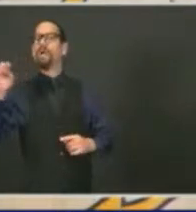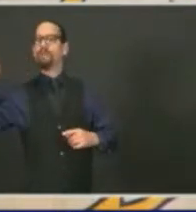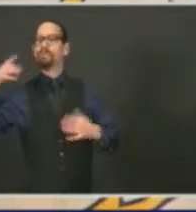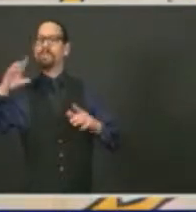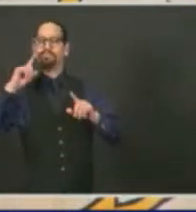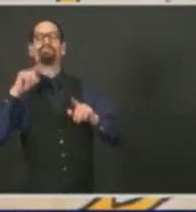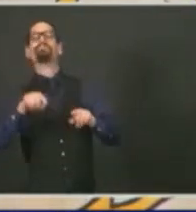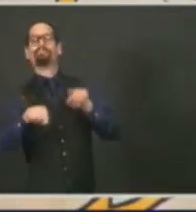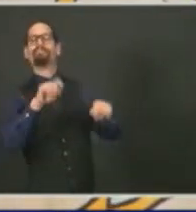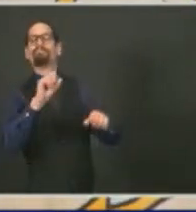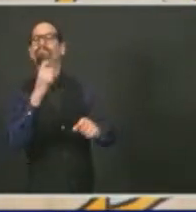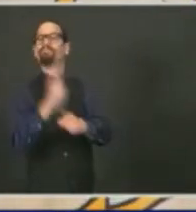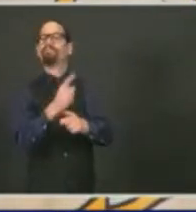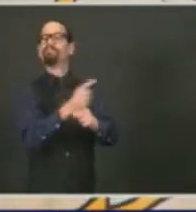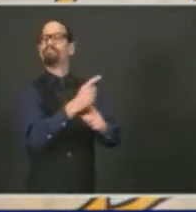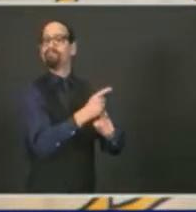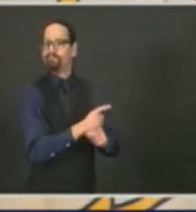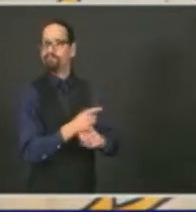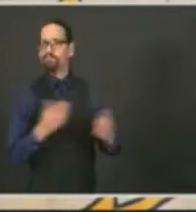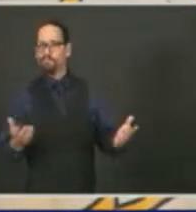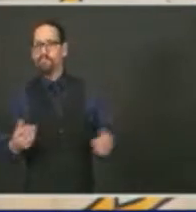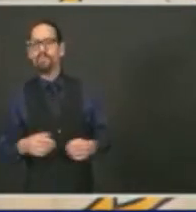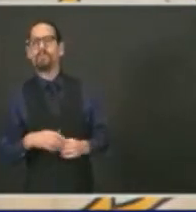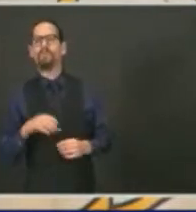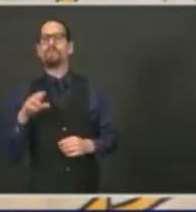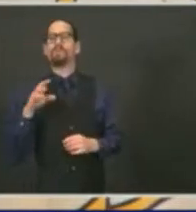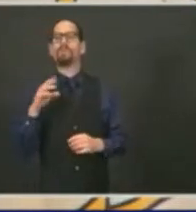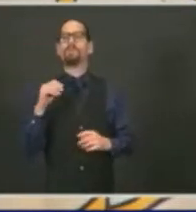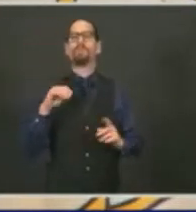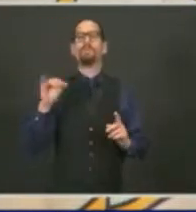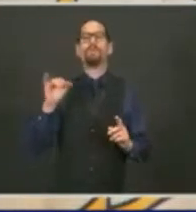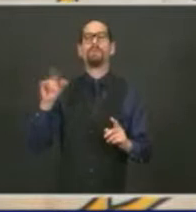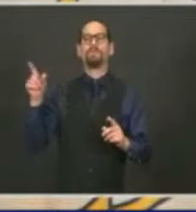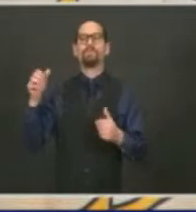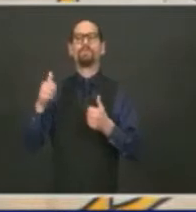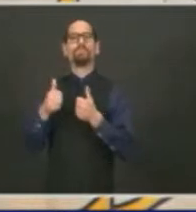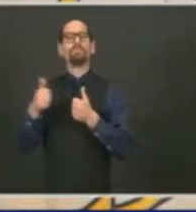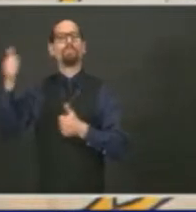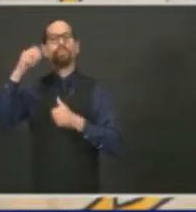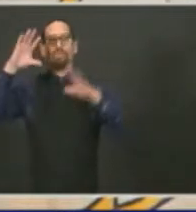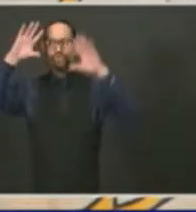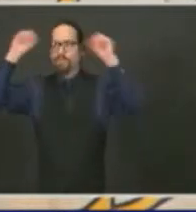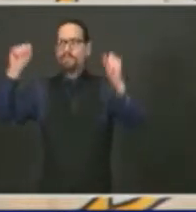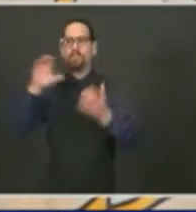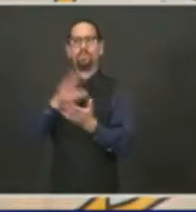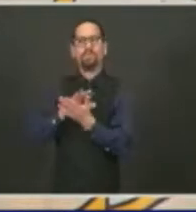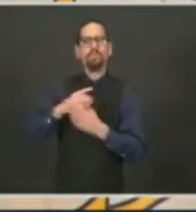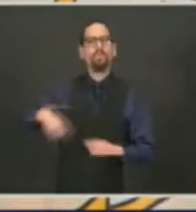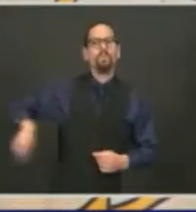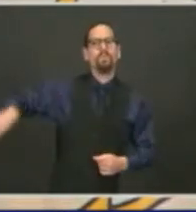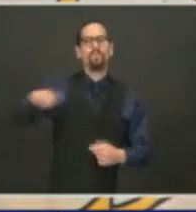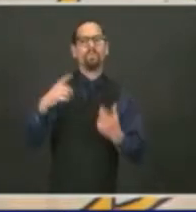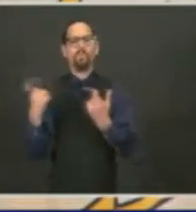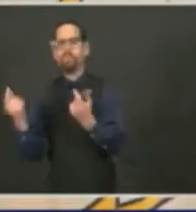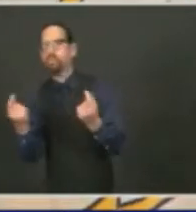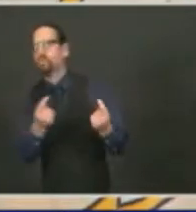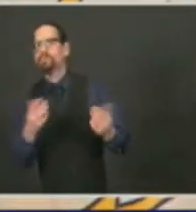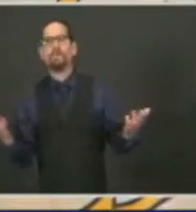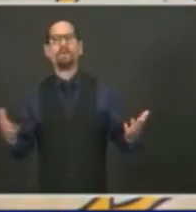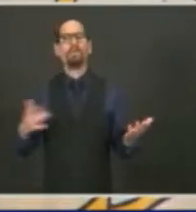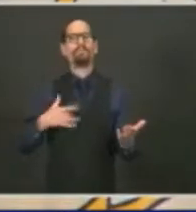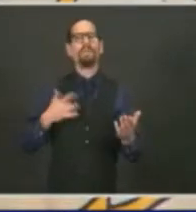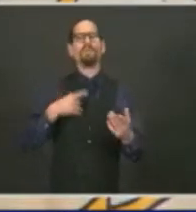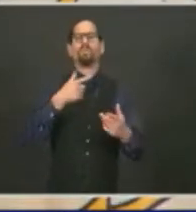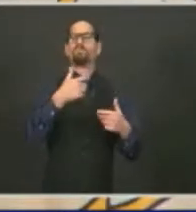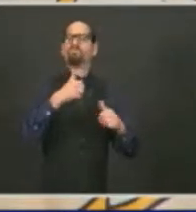staff situations and cases, or the superintendents just got ahead of it and are now driving the bus. Yeah. Were you too hard on them? And I